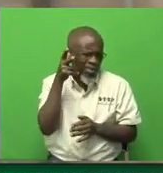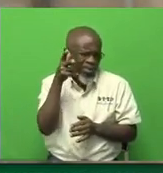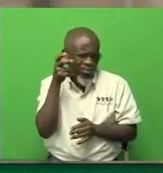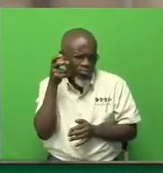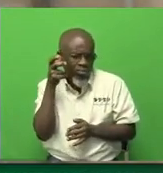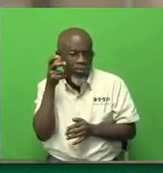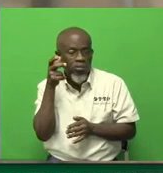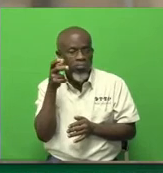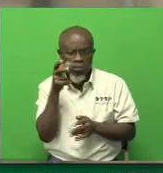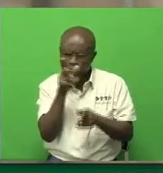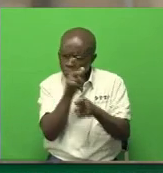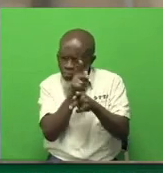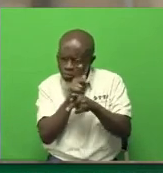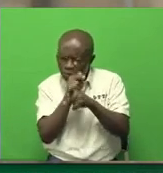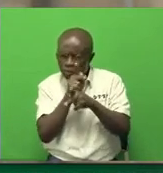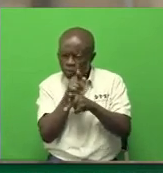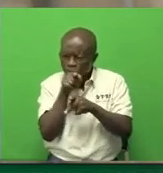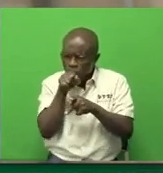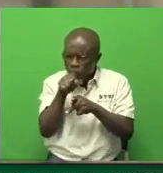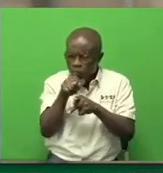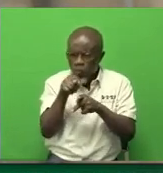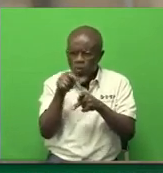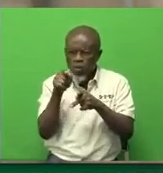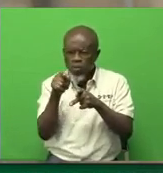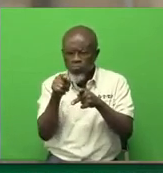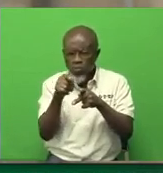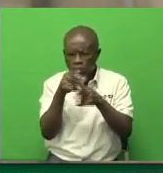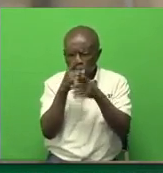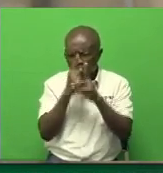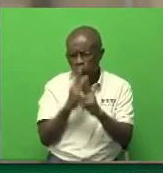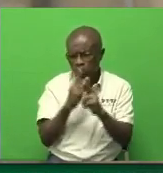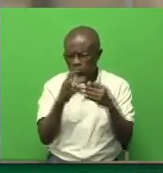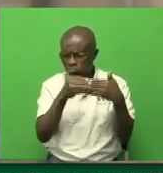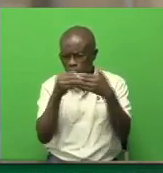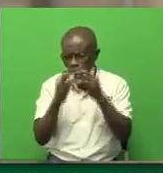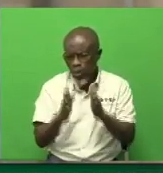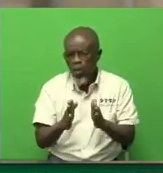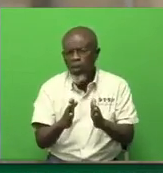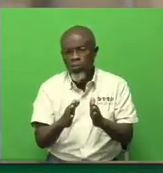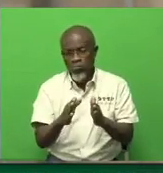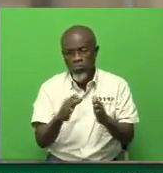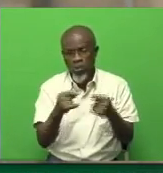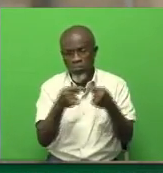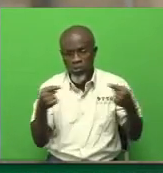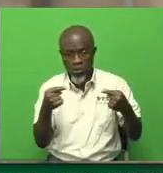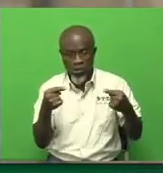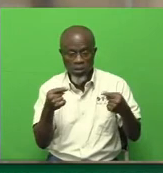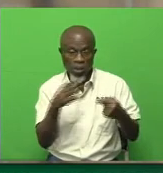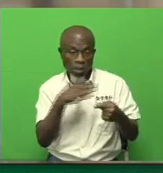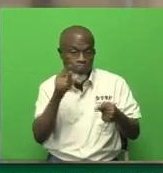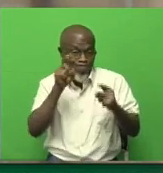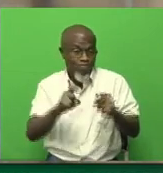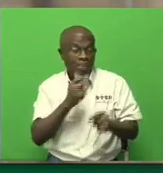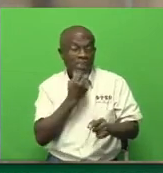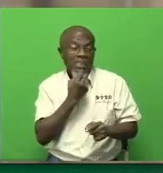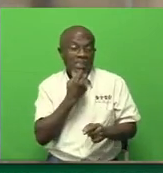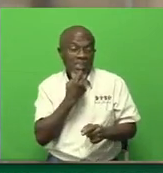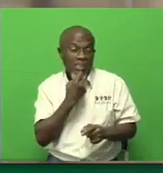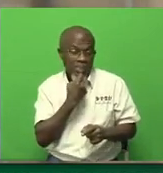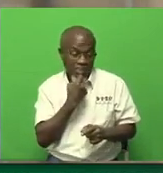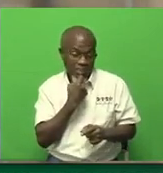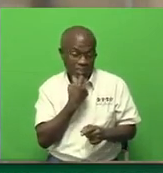to the contribution by The Honorable leader of the opposition and I must say Madam speaker